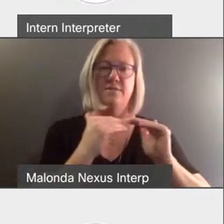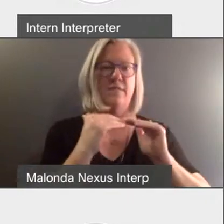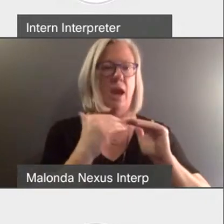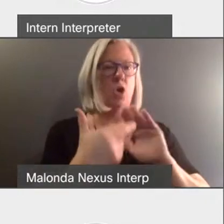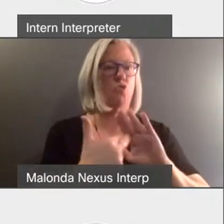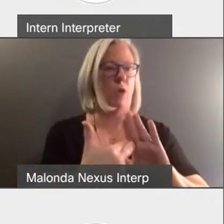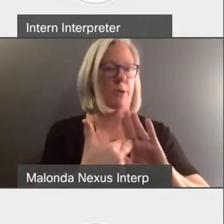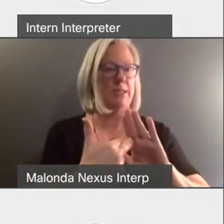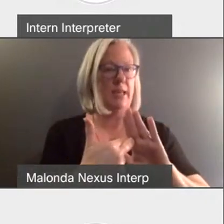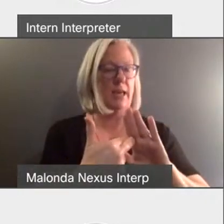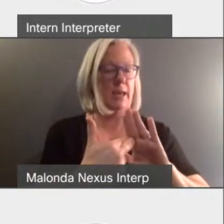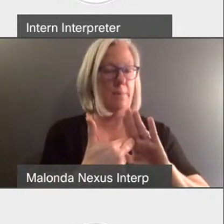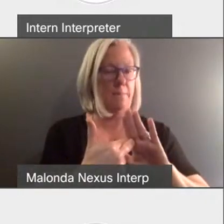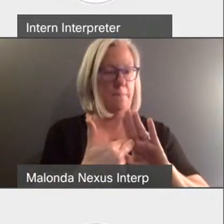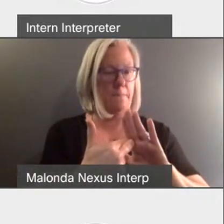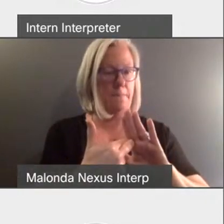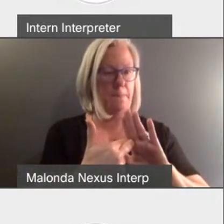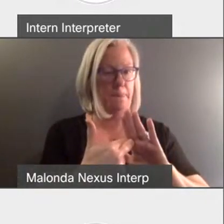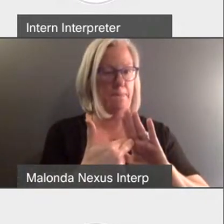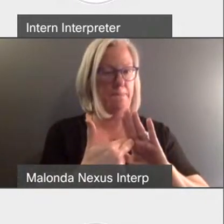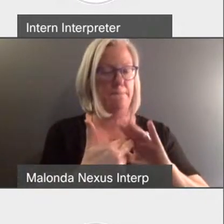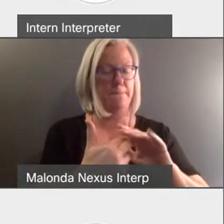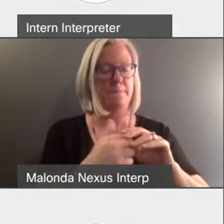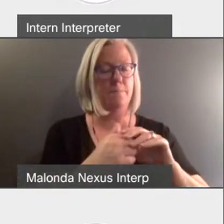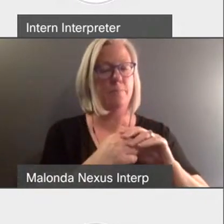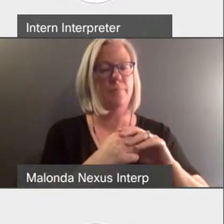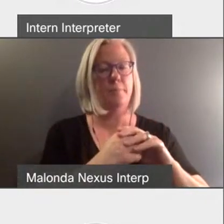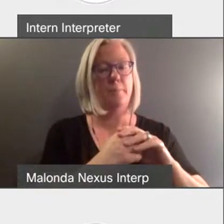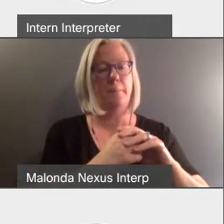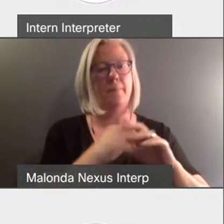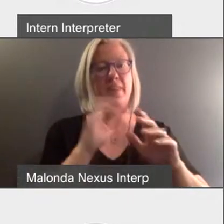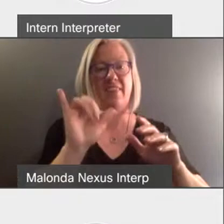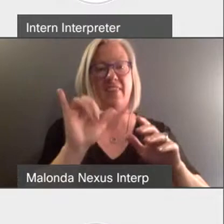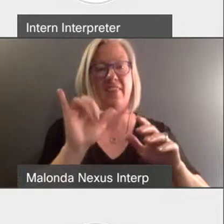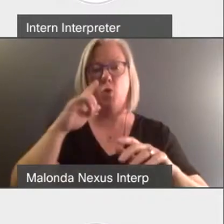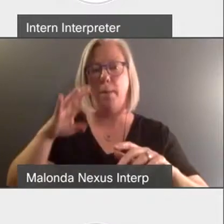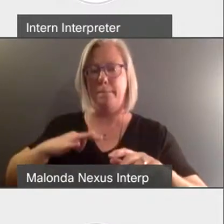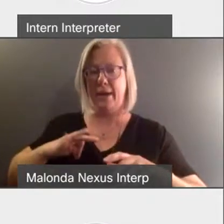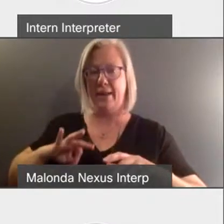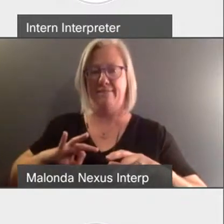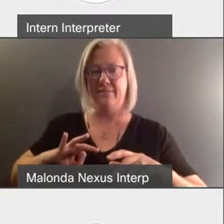the will. It is to benefit